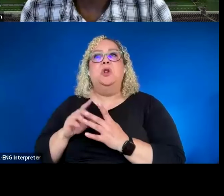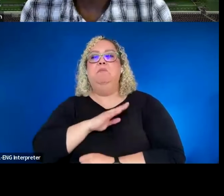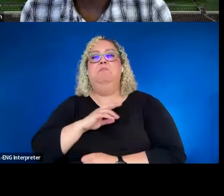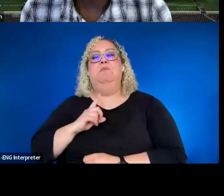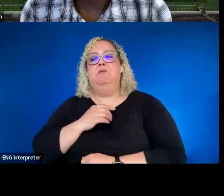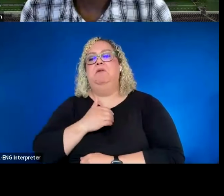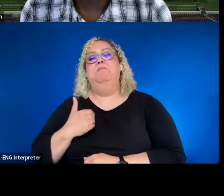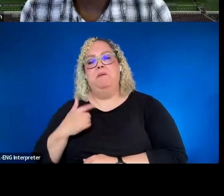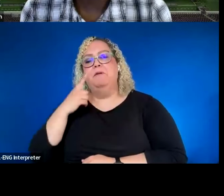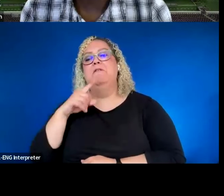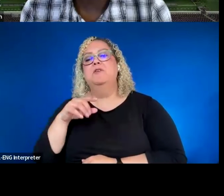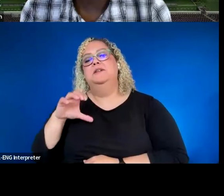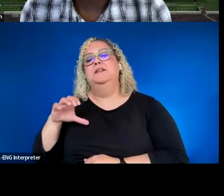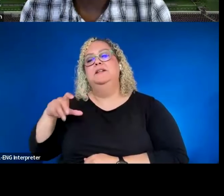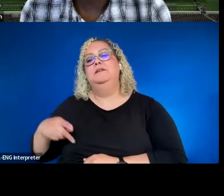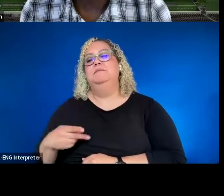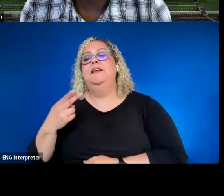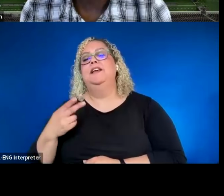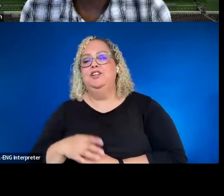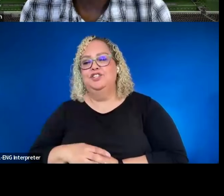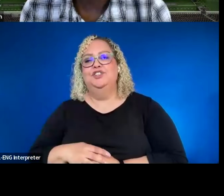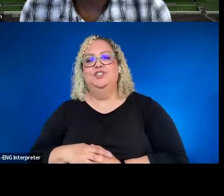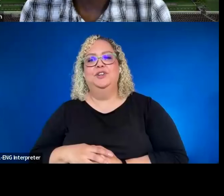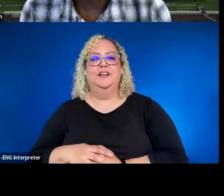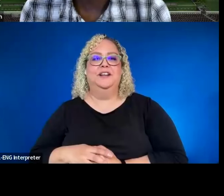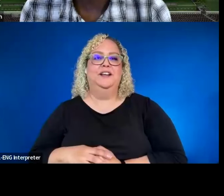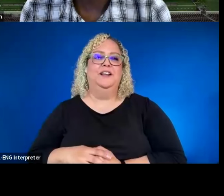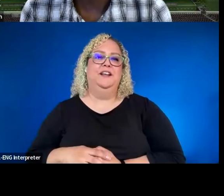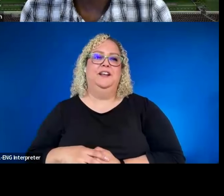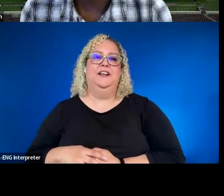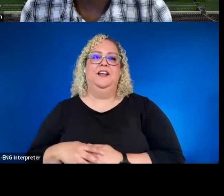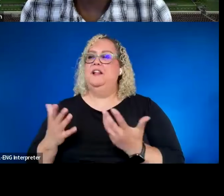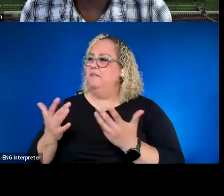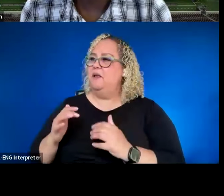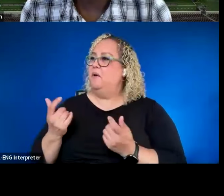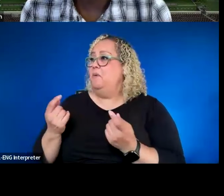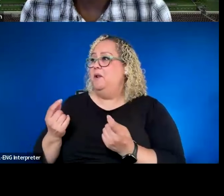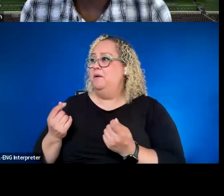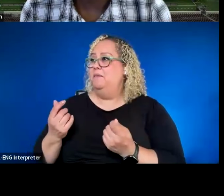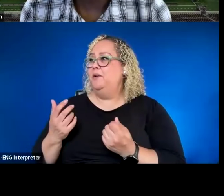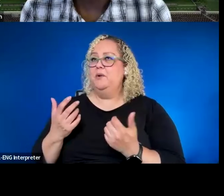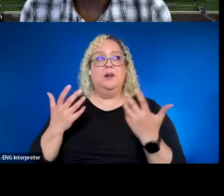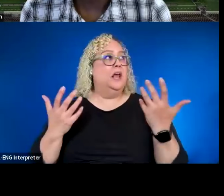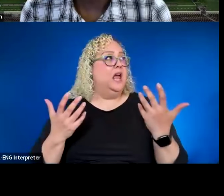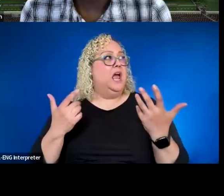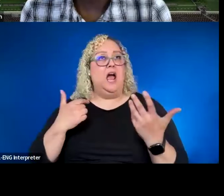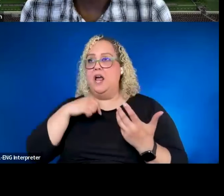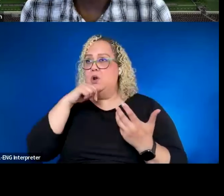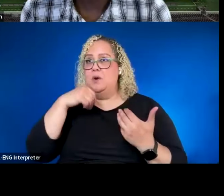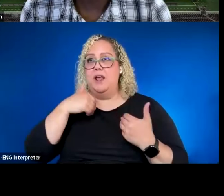myself. I said, what have you been doing? You don't have 10 million publications. Well, I've been building relationships. How about